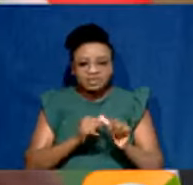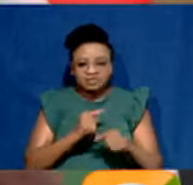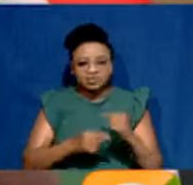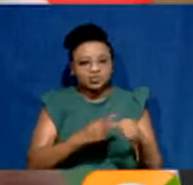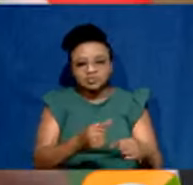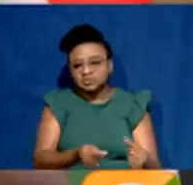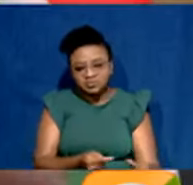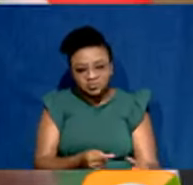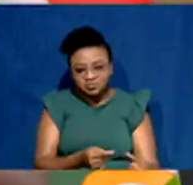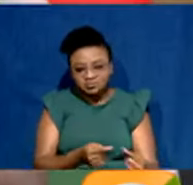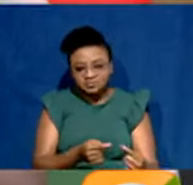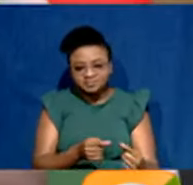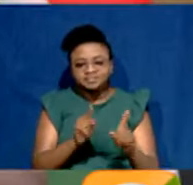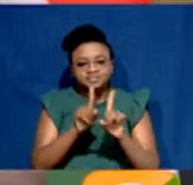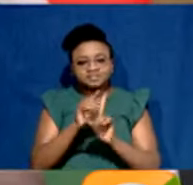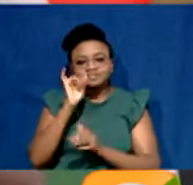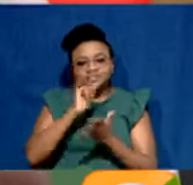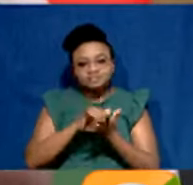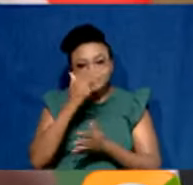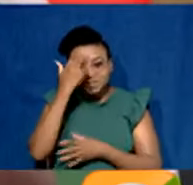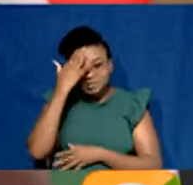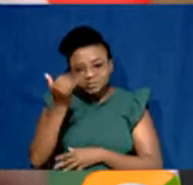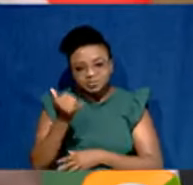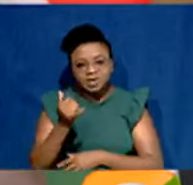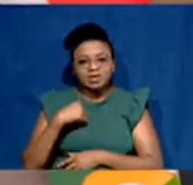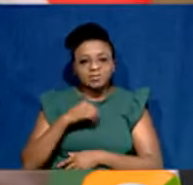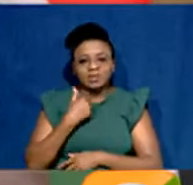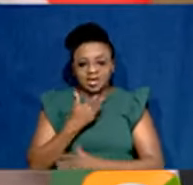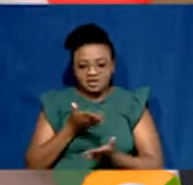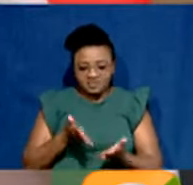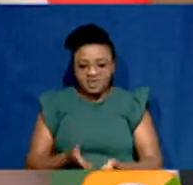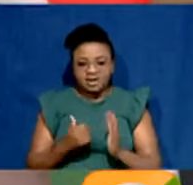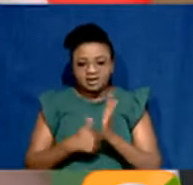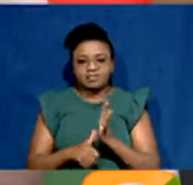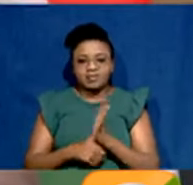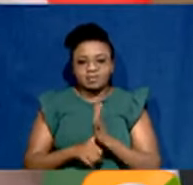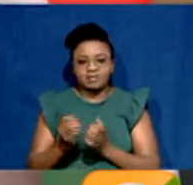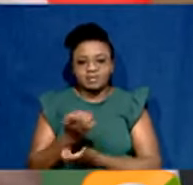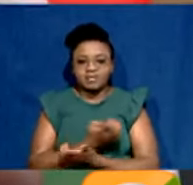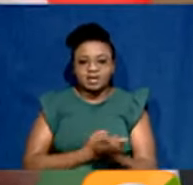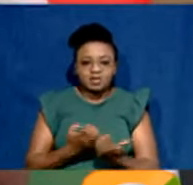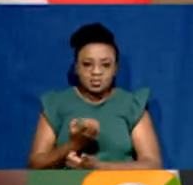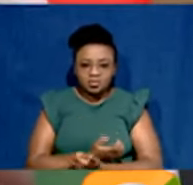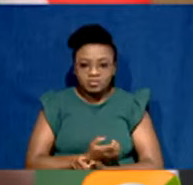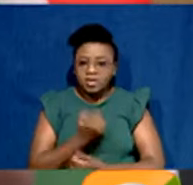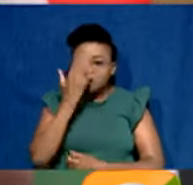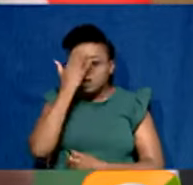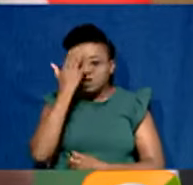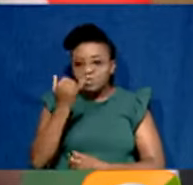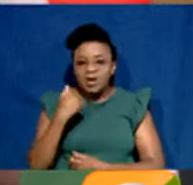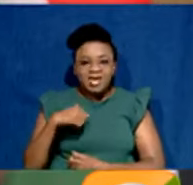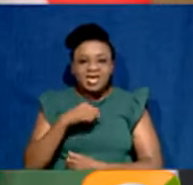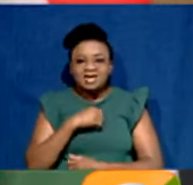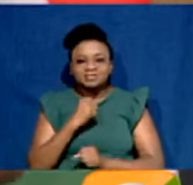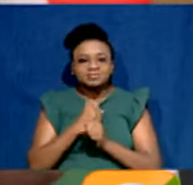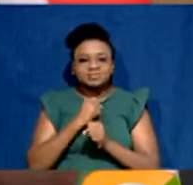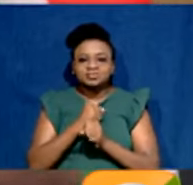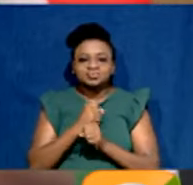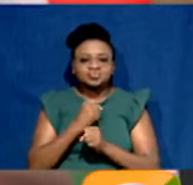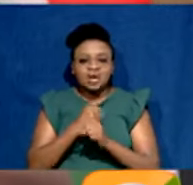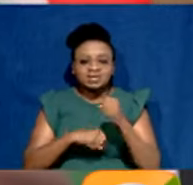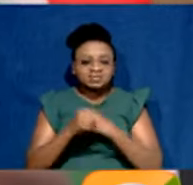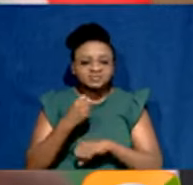And it is partly why we have a crisis in our economy, because we were doing things that have no